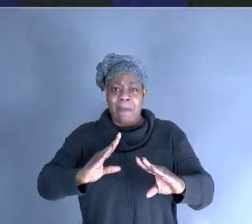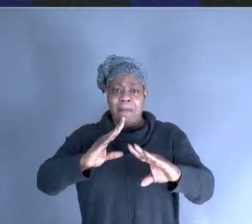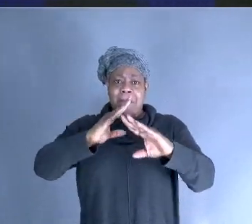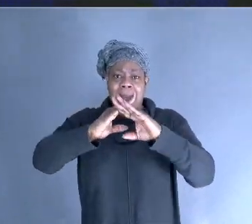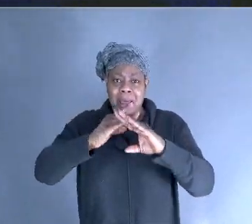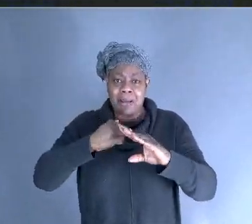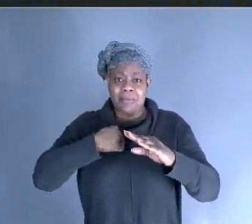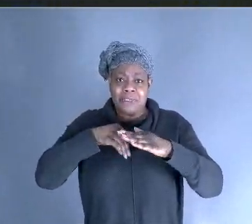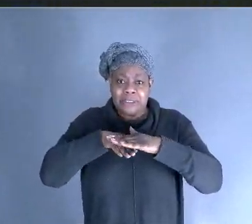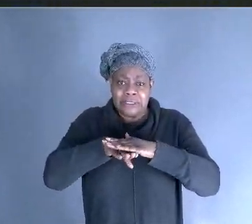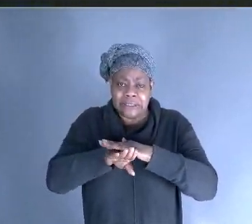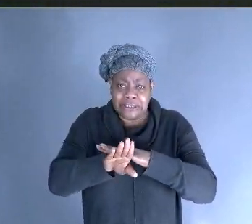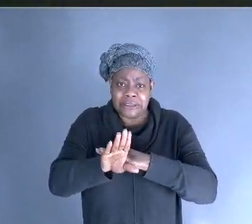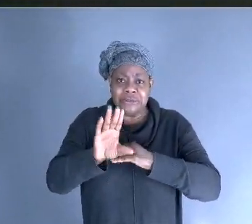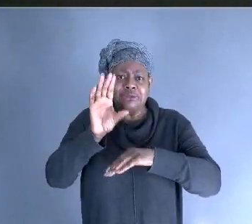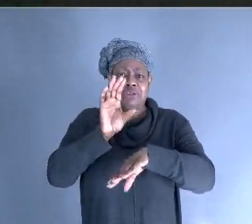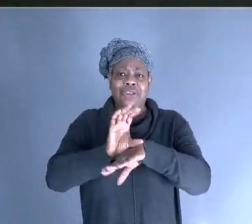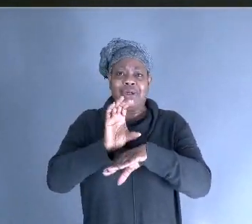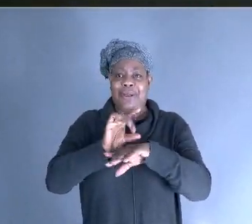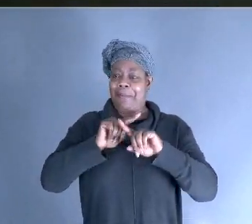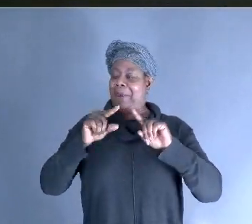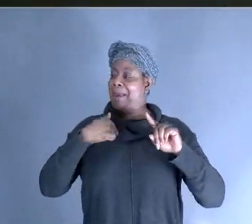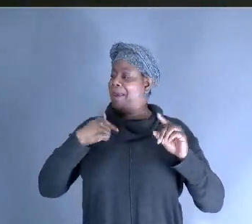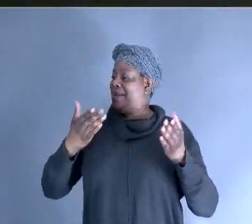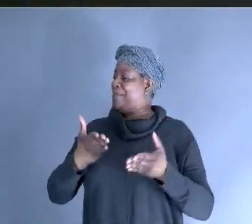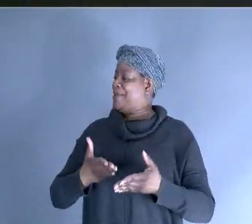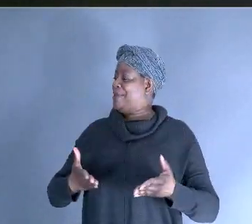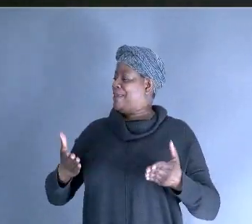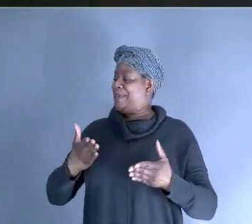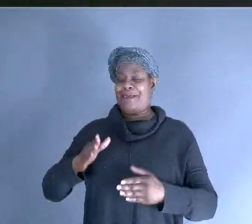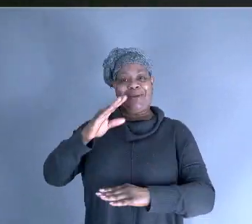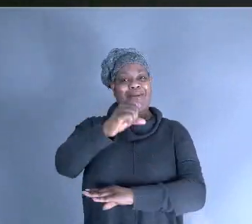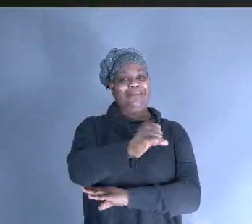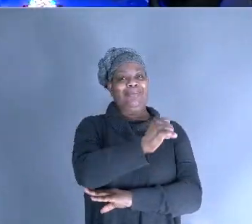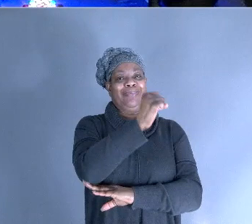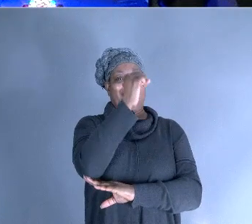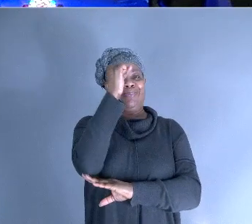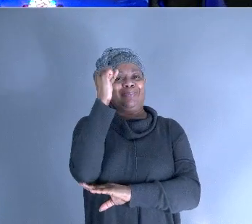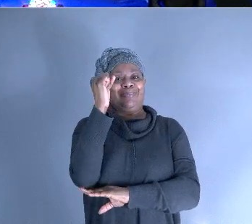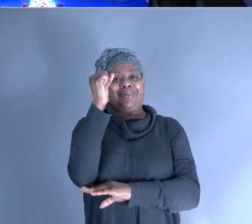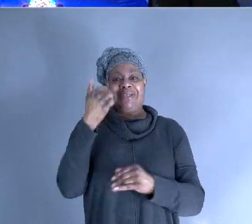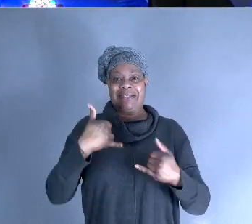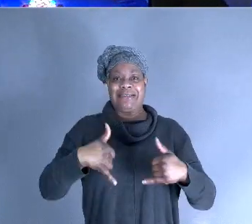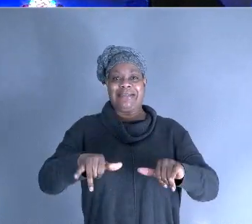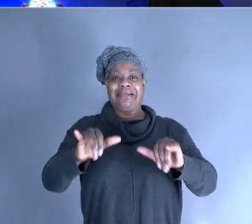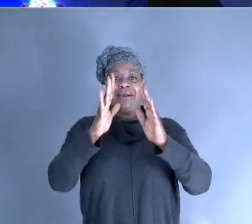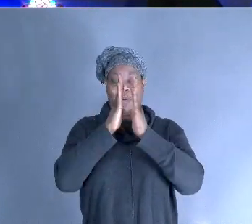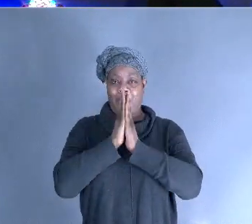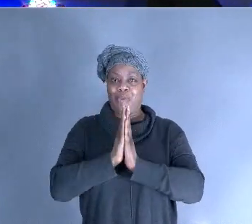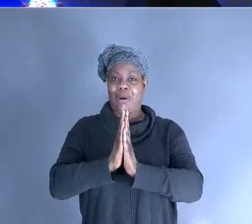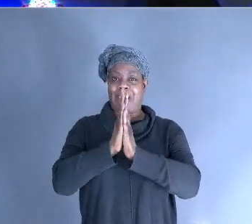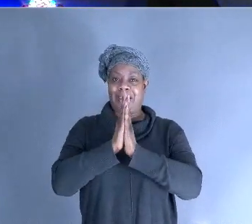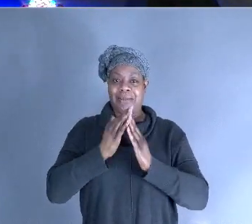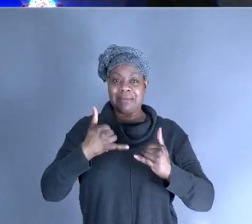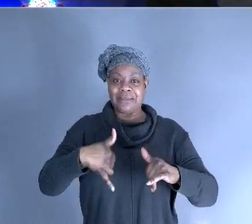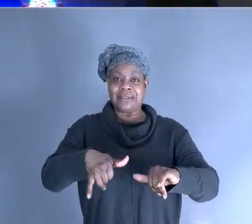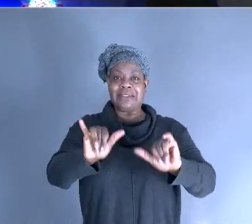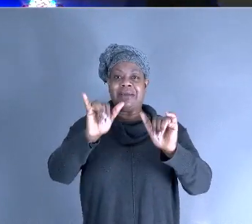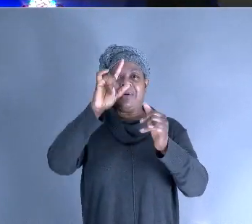But here I am, still standing, still praying, still believing,